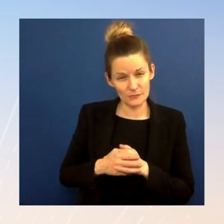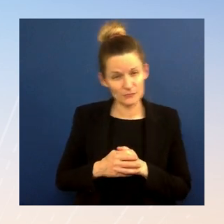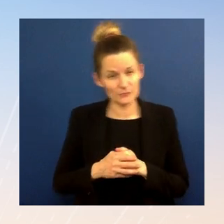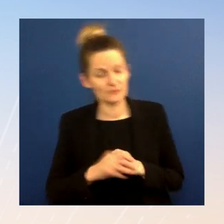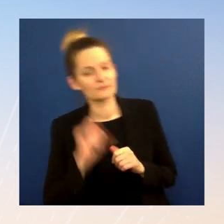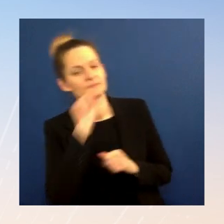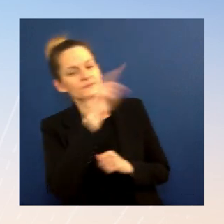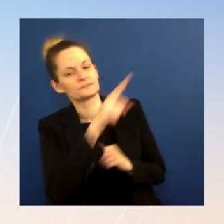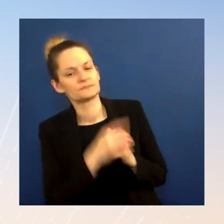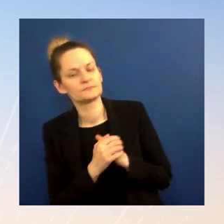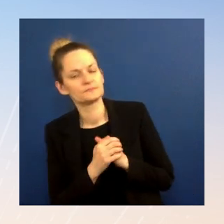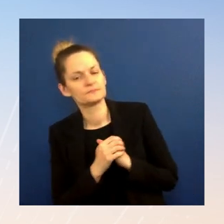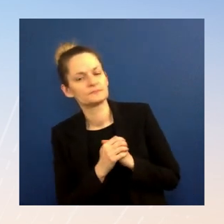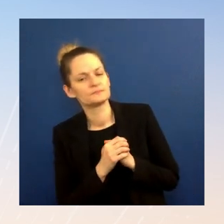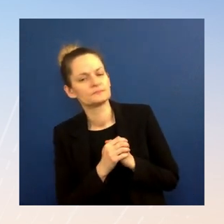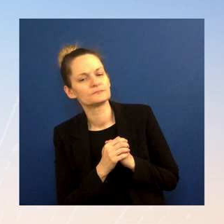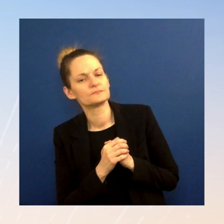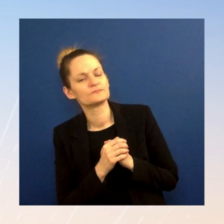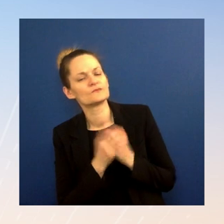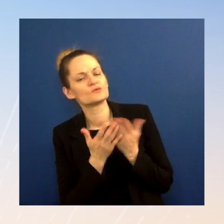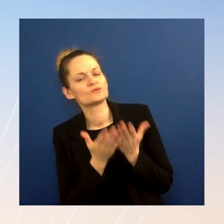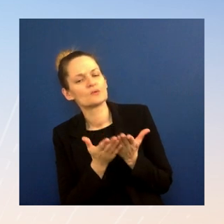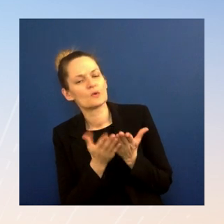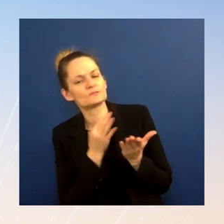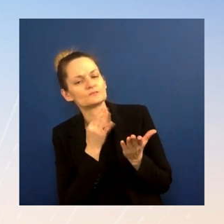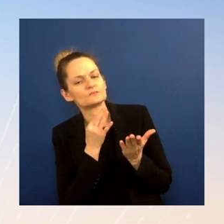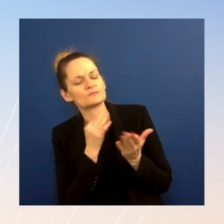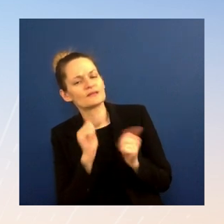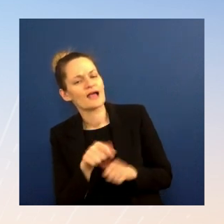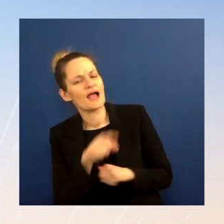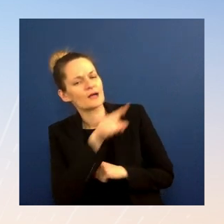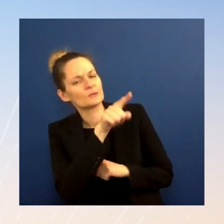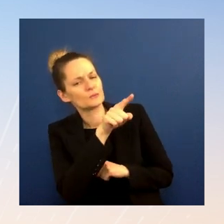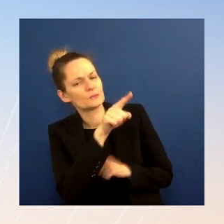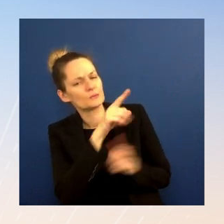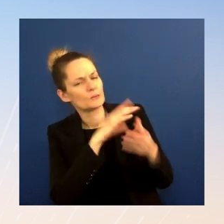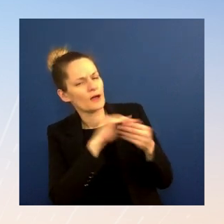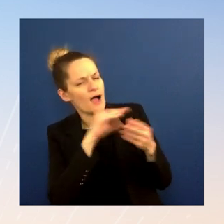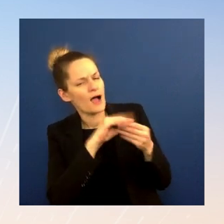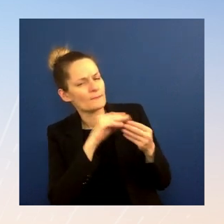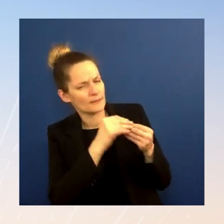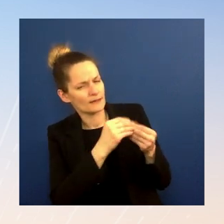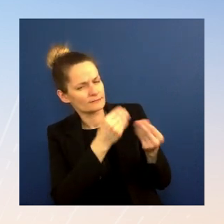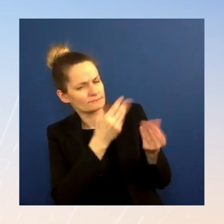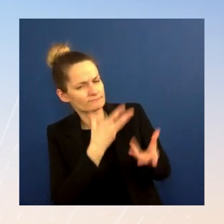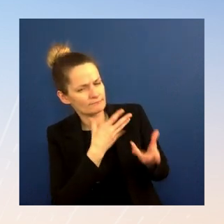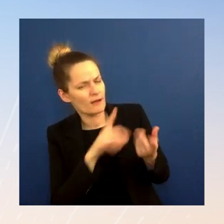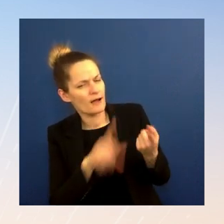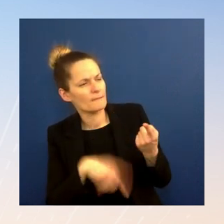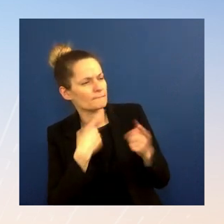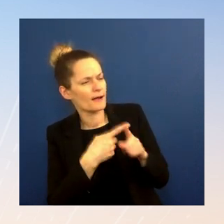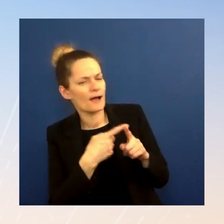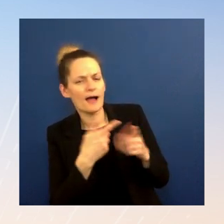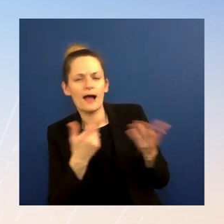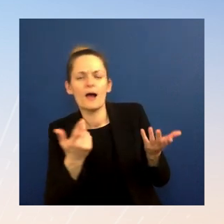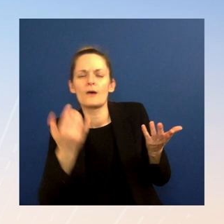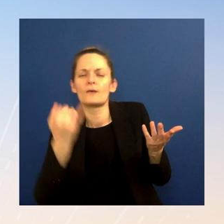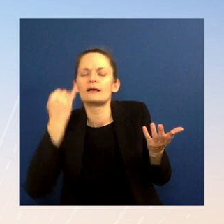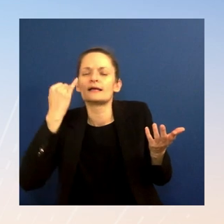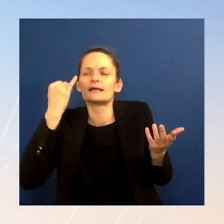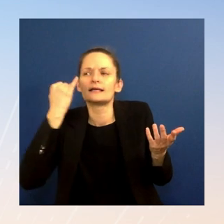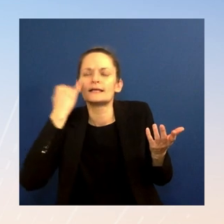Russia, might you indicate whether there are any carrots that the administration is prepared to offer, perhaps tariff